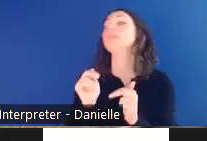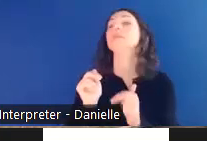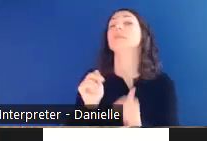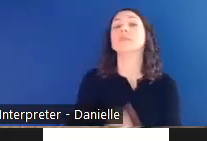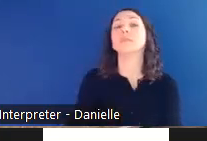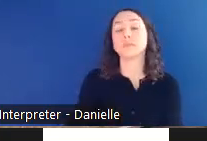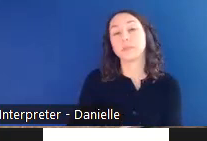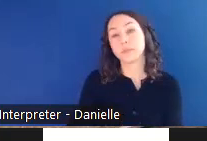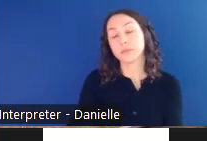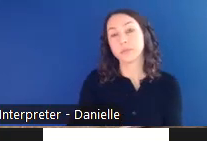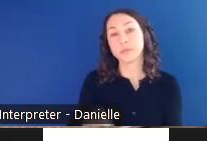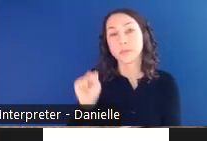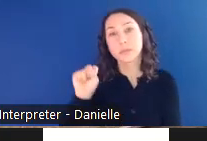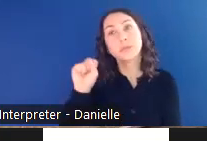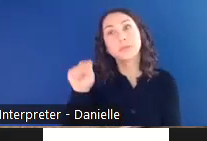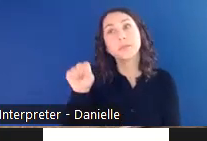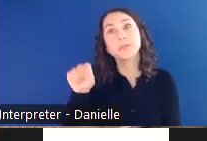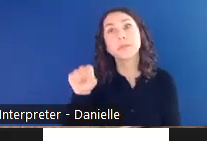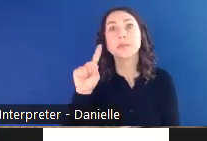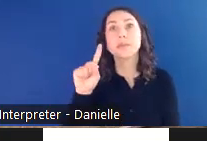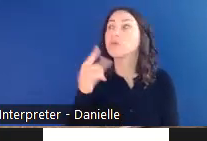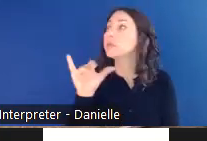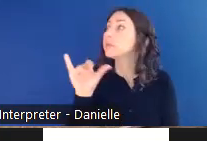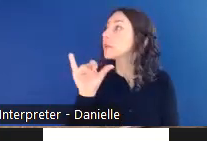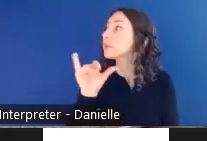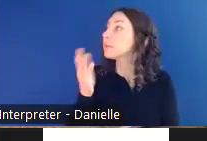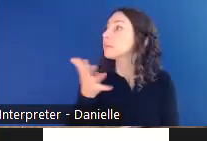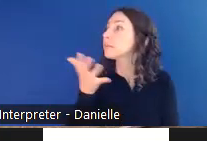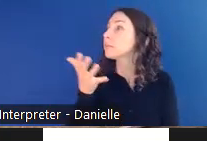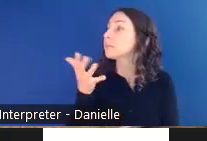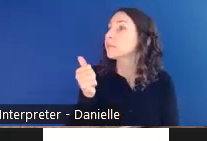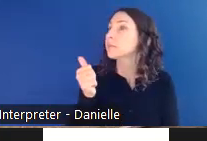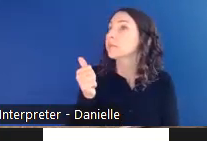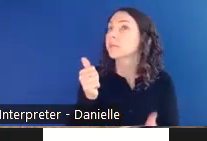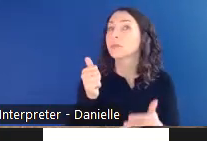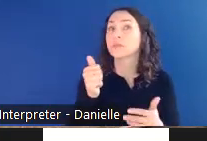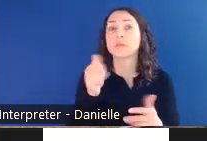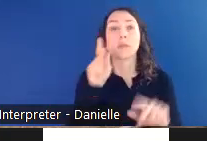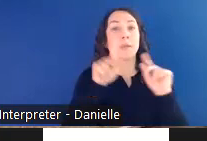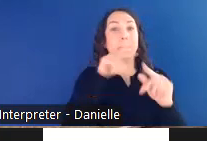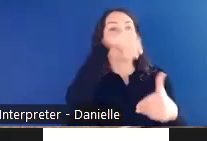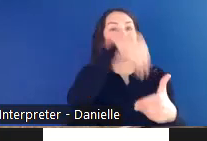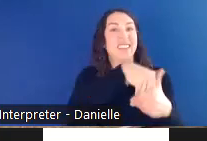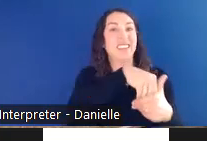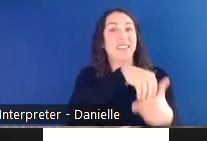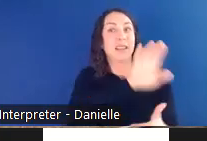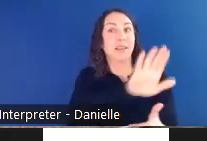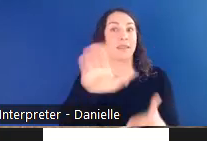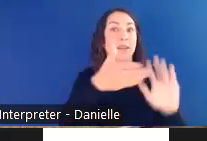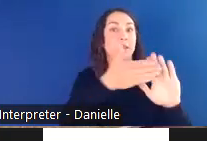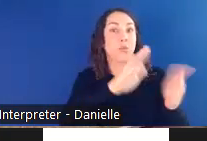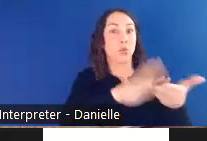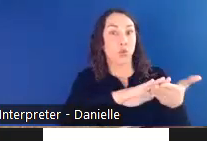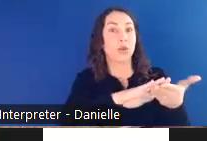guess it's just a situation of just having people that are in that community being at the table instead of other